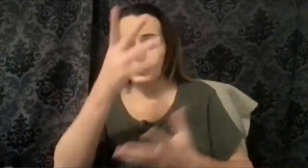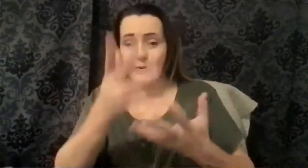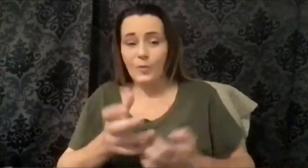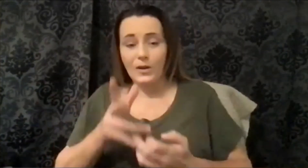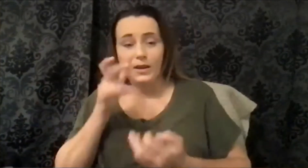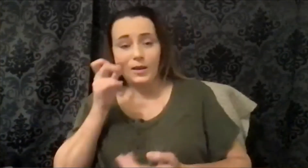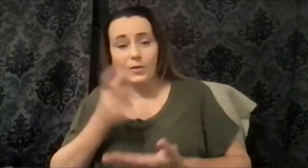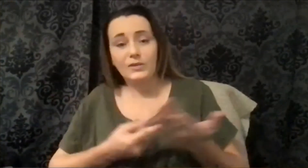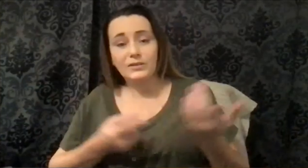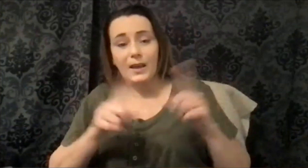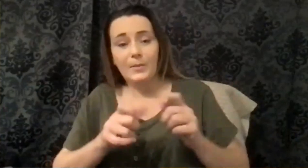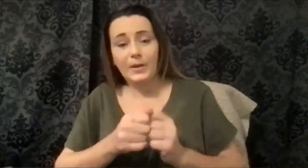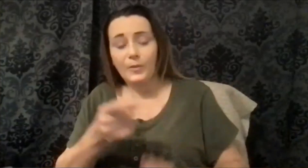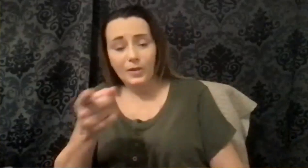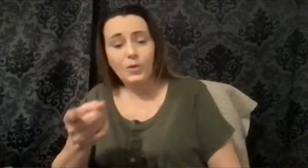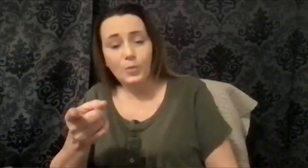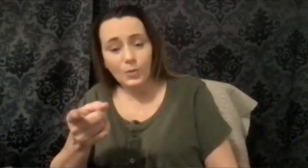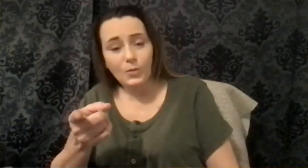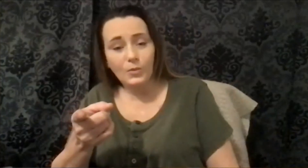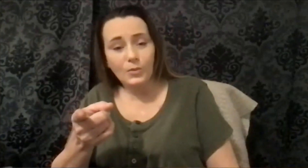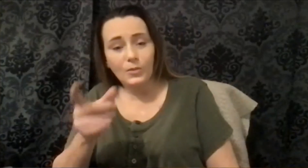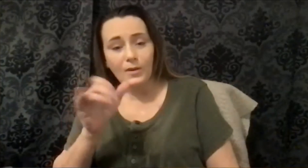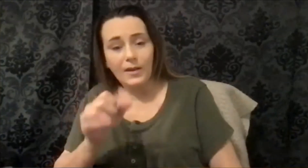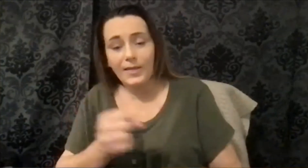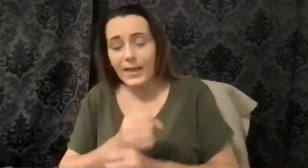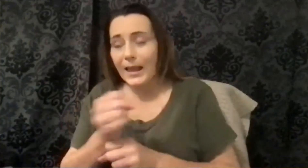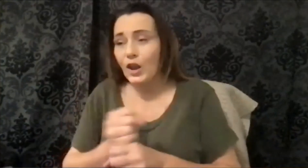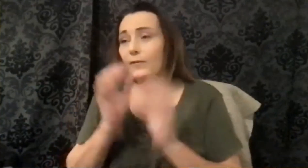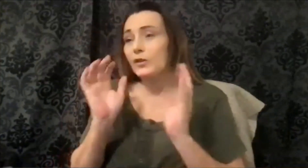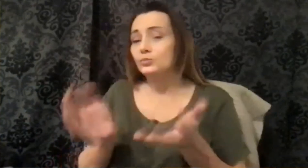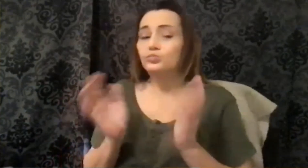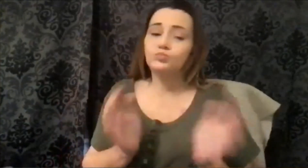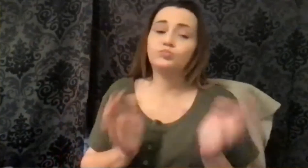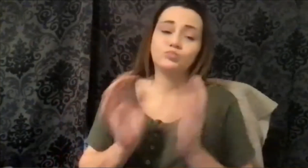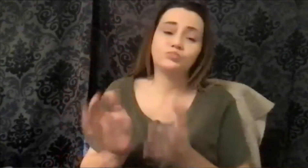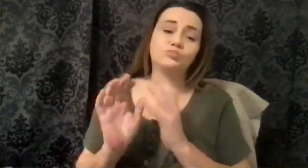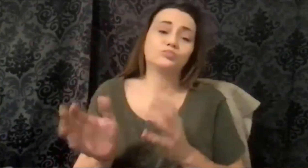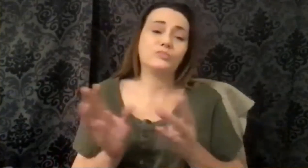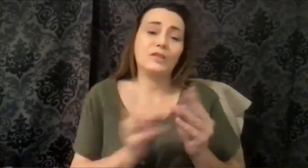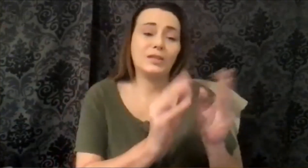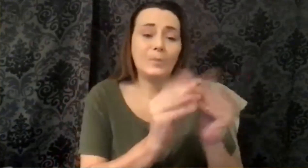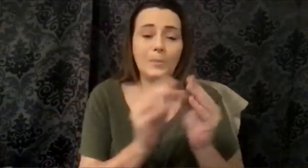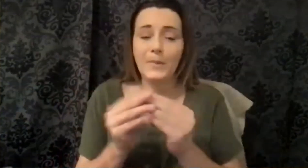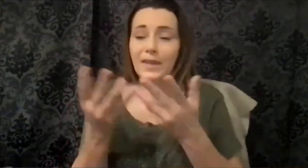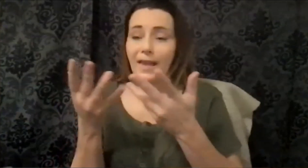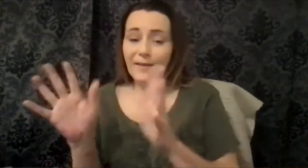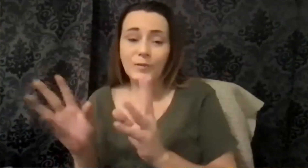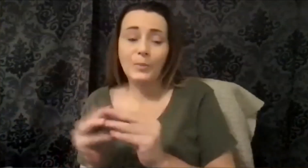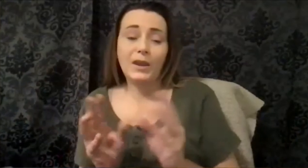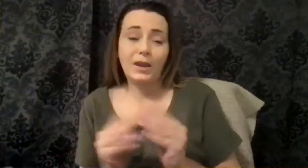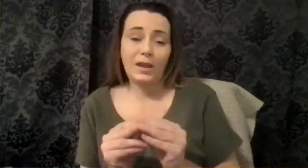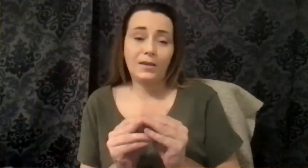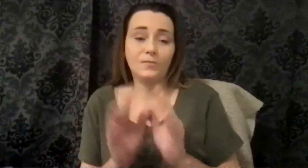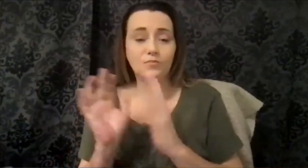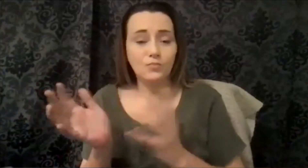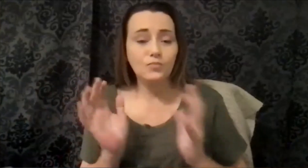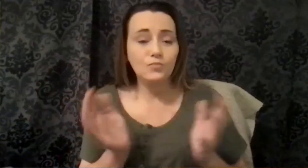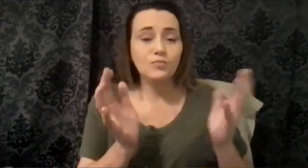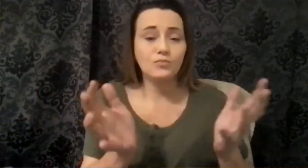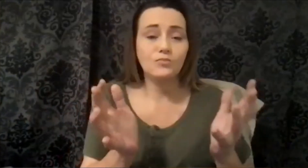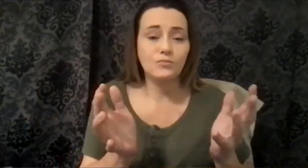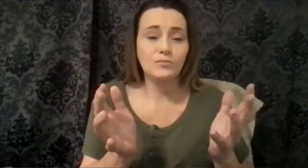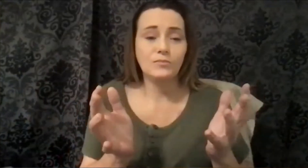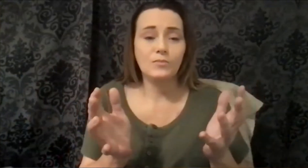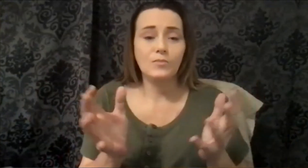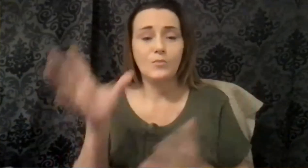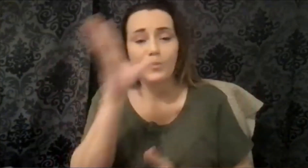you guys as well. It gets exchanged over coffee. And, you know, the meeting in between the meeting and the meeting after the meeting, like we lose out a lot